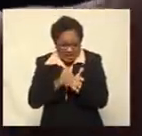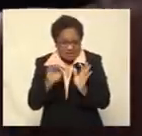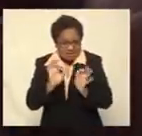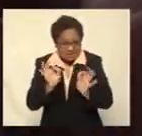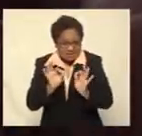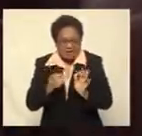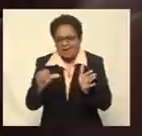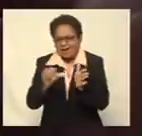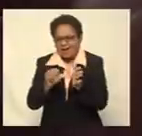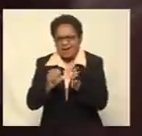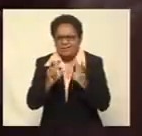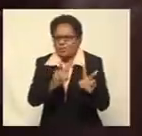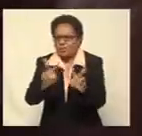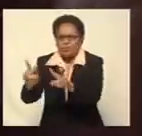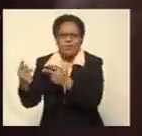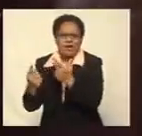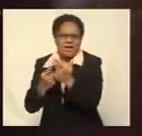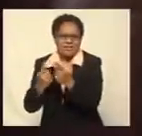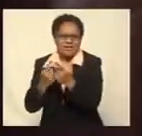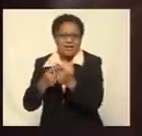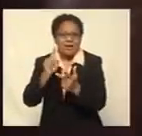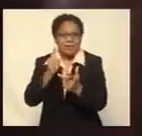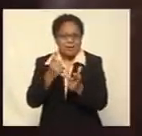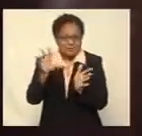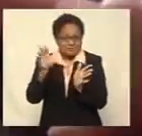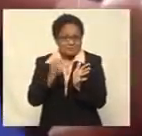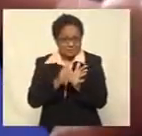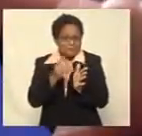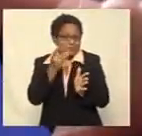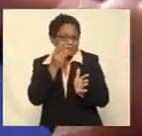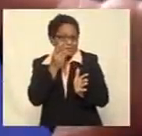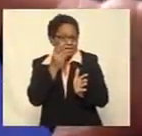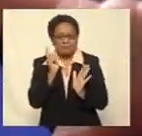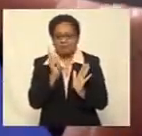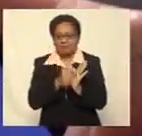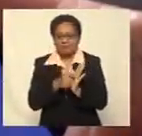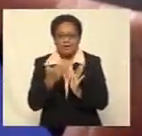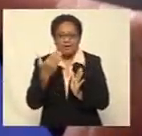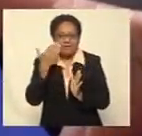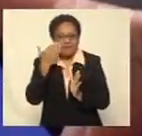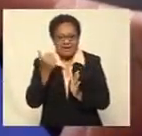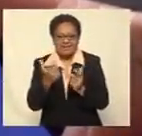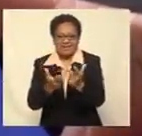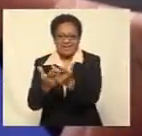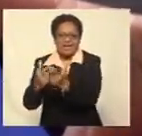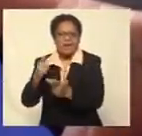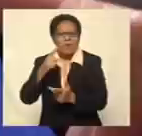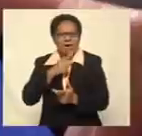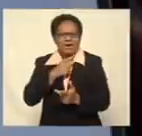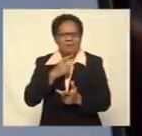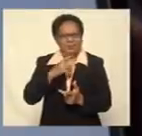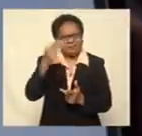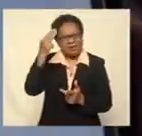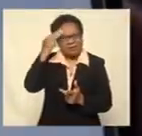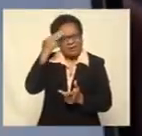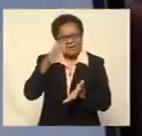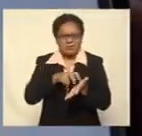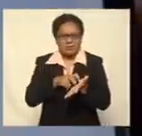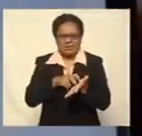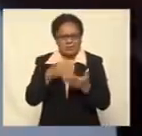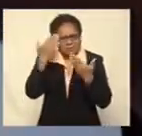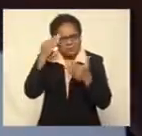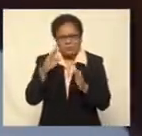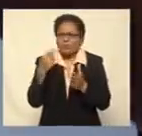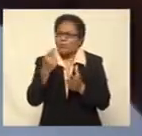but the app has really proven its effectiveness in the latest cases. He says memory sometimes is an imperfect tool, but the app does